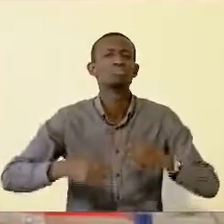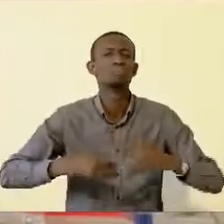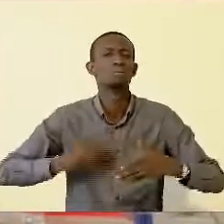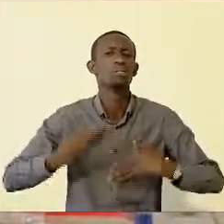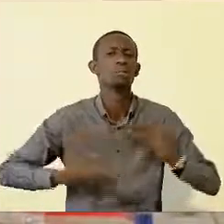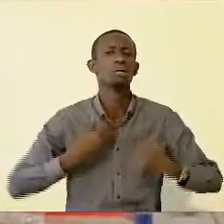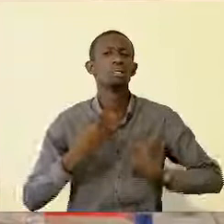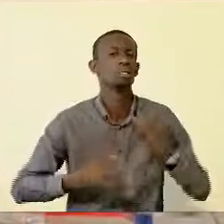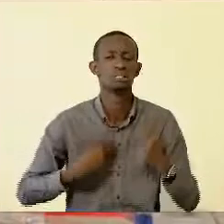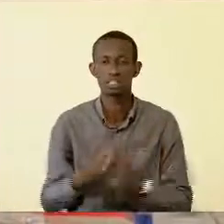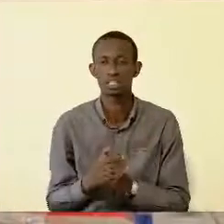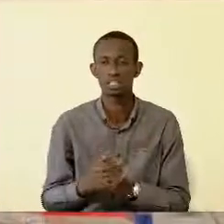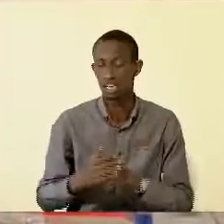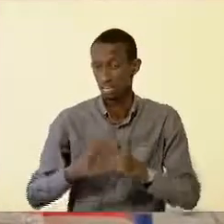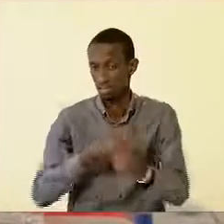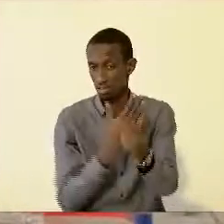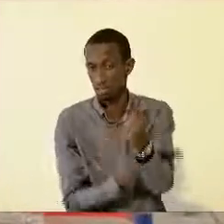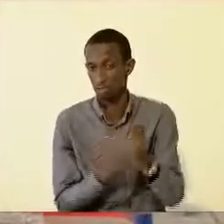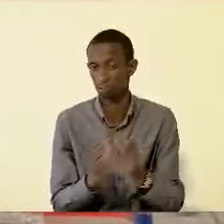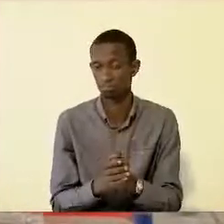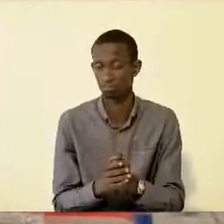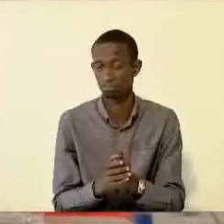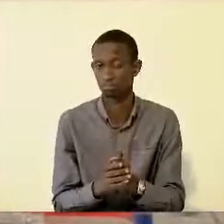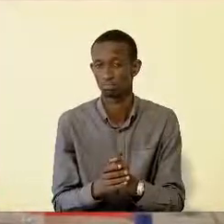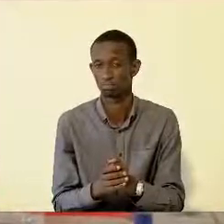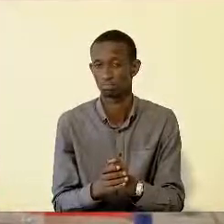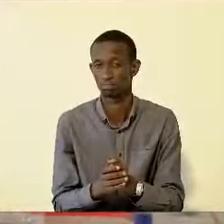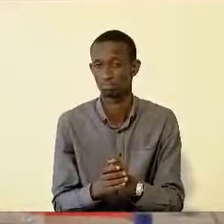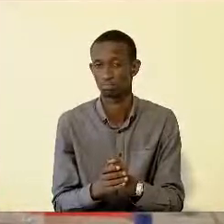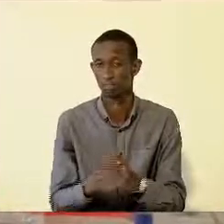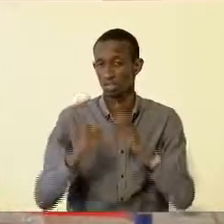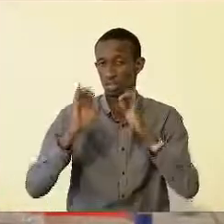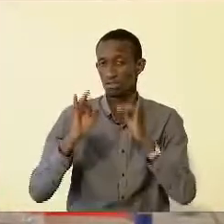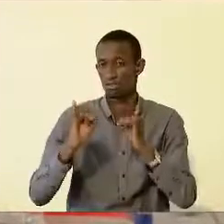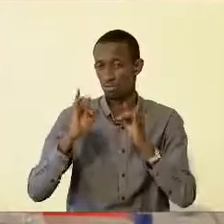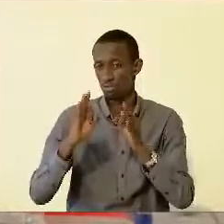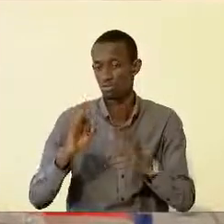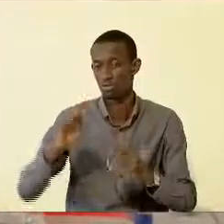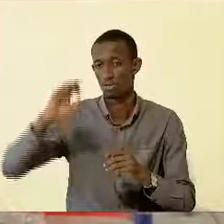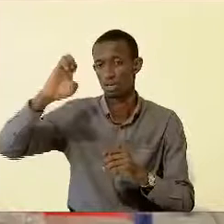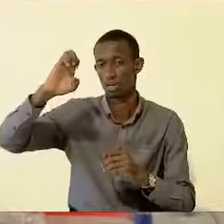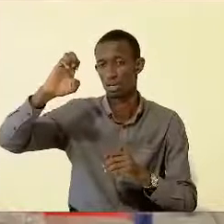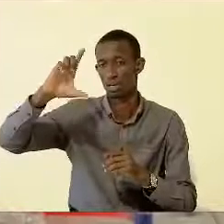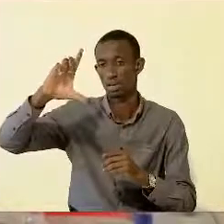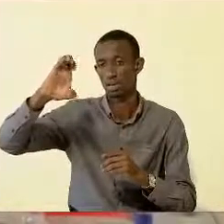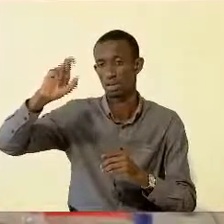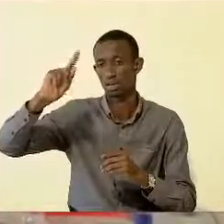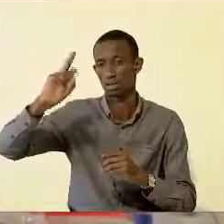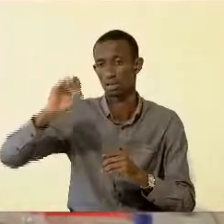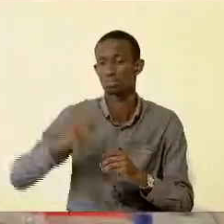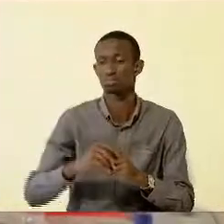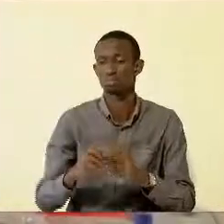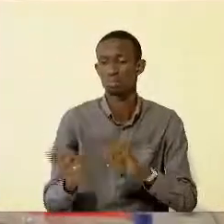that the energy emitted when the electrons fall back to the normal